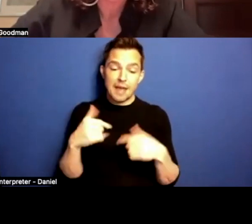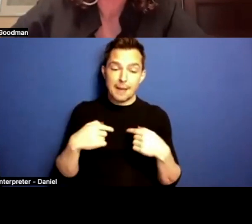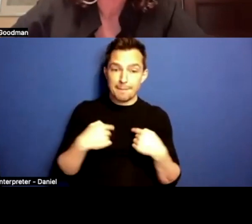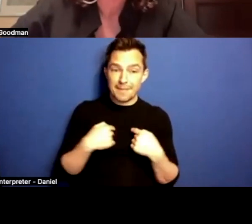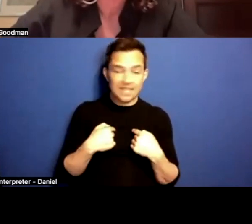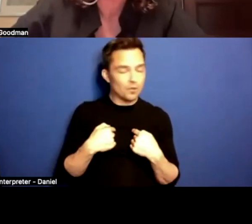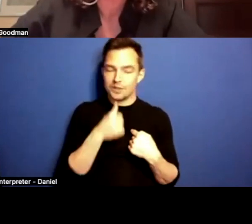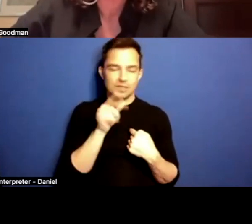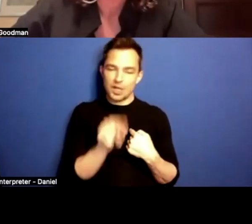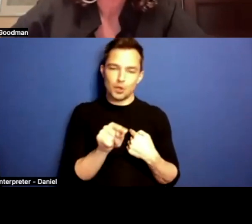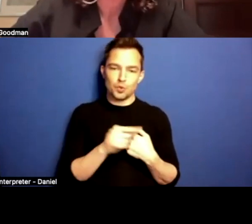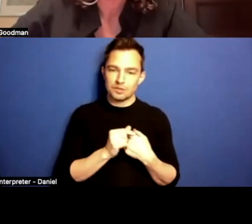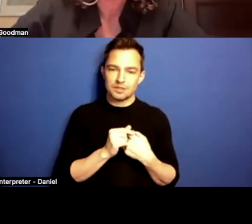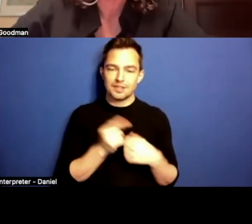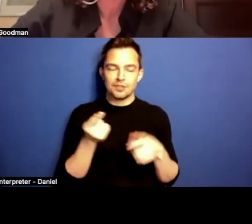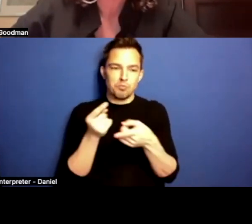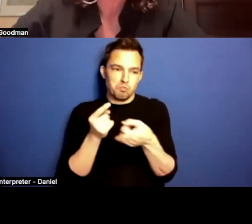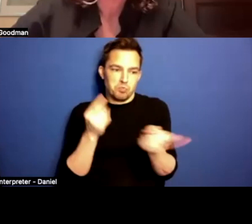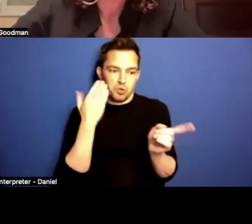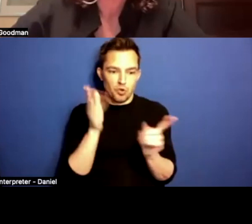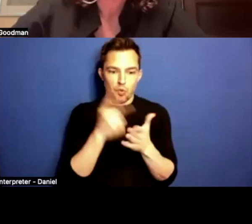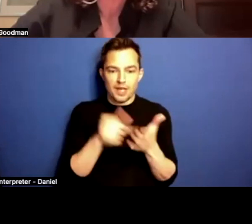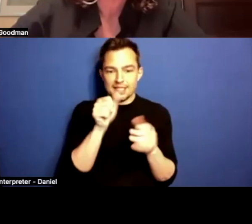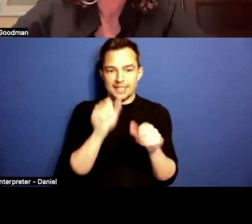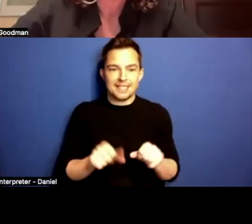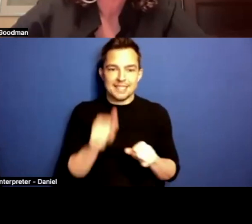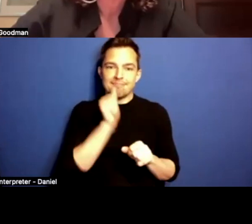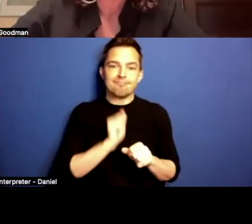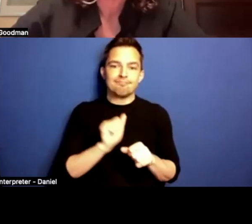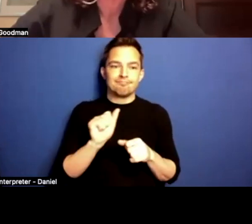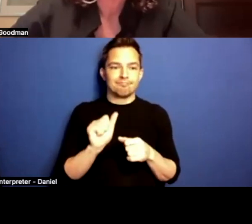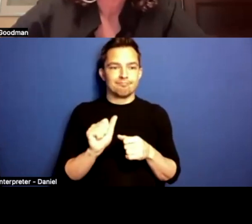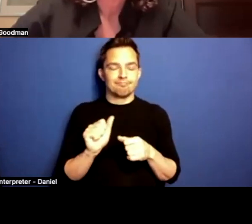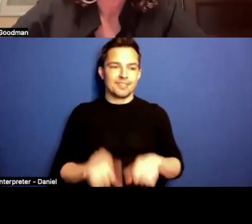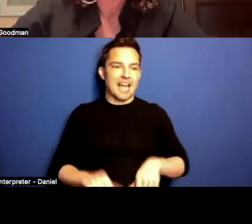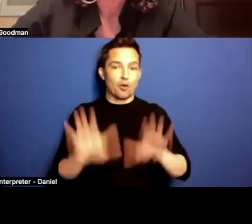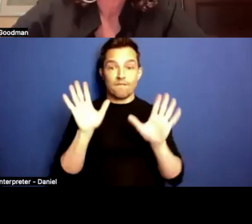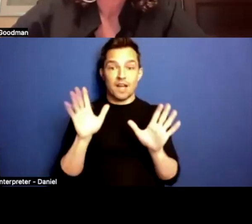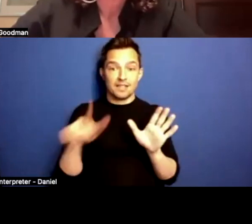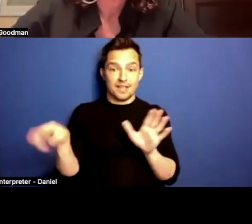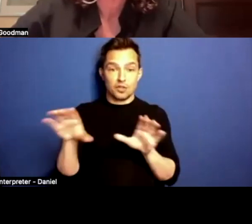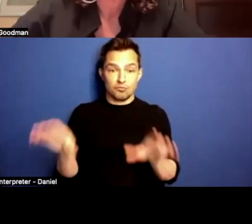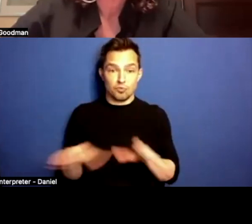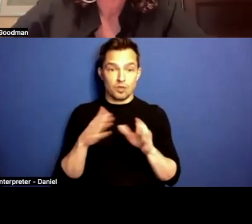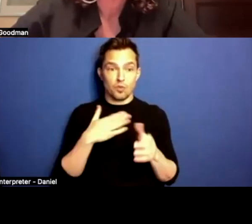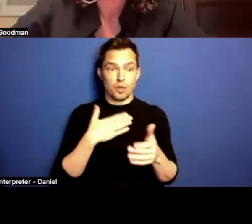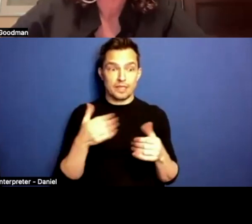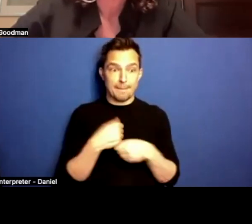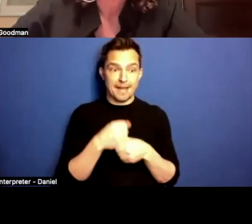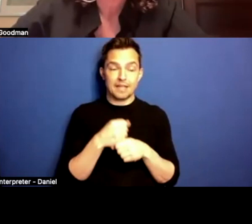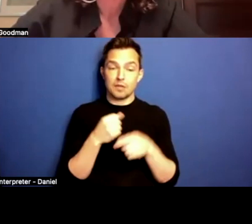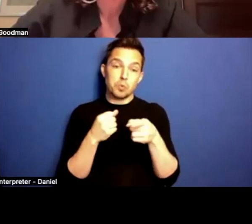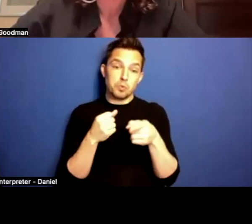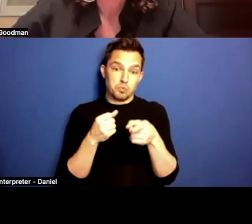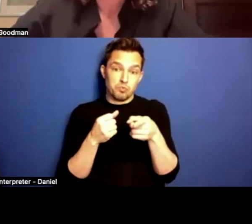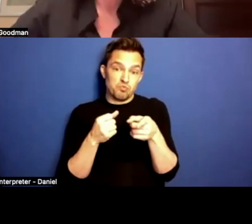that's not you. And you don't know what sacrifices someone is willing to make for their safety. They do. And so sit back, listen